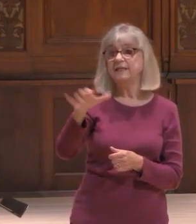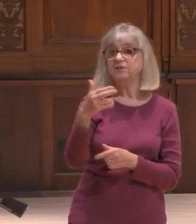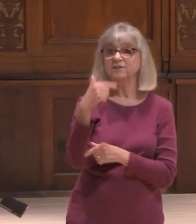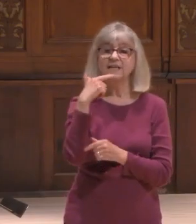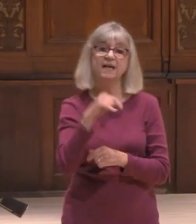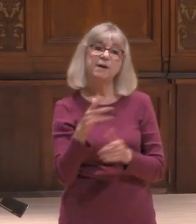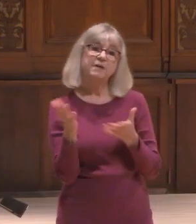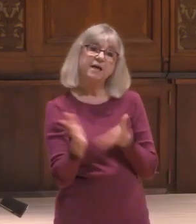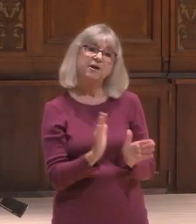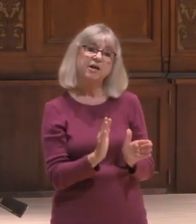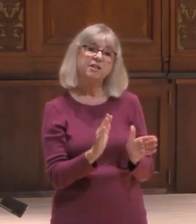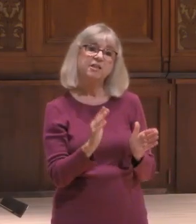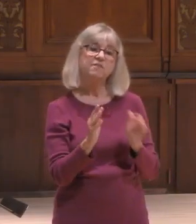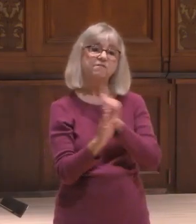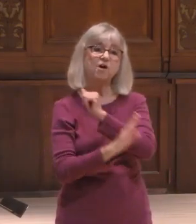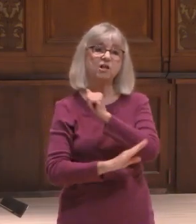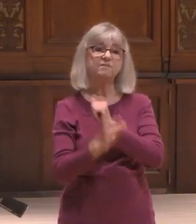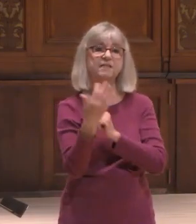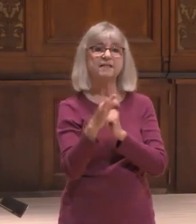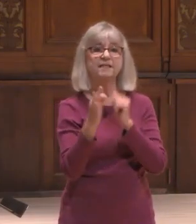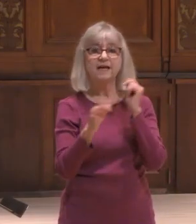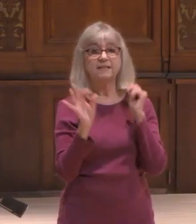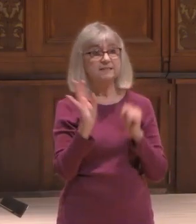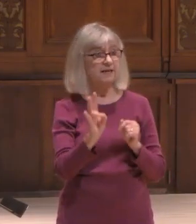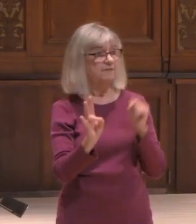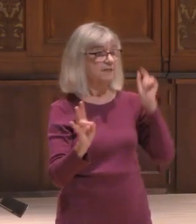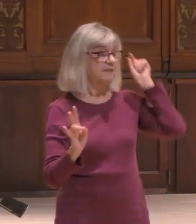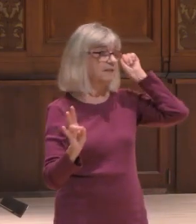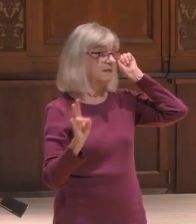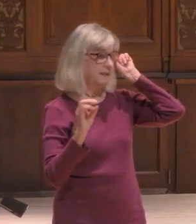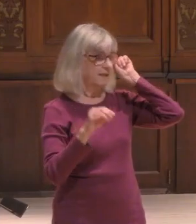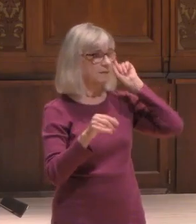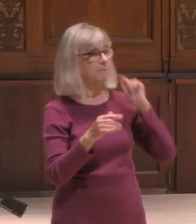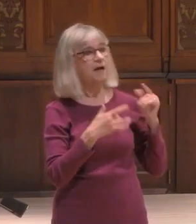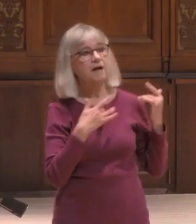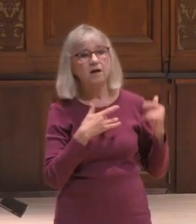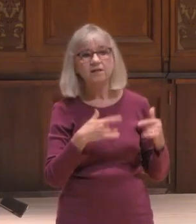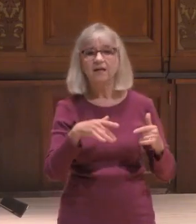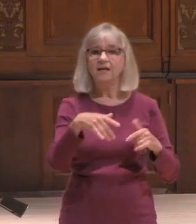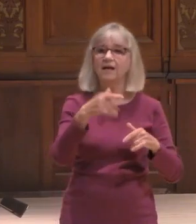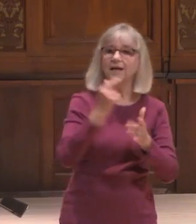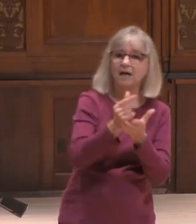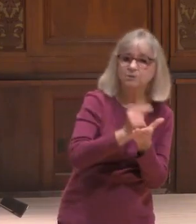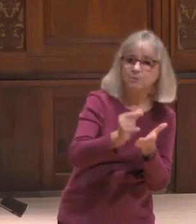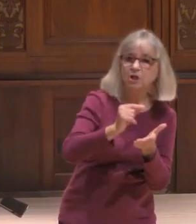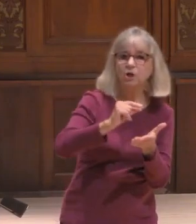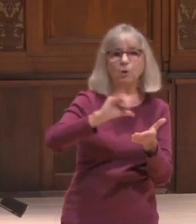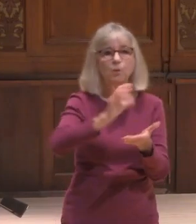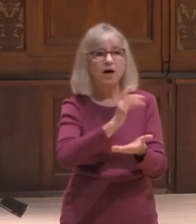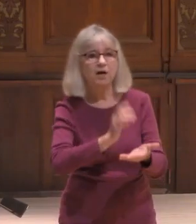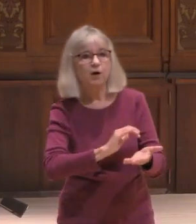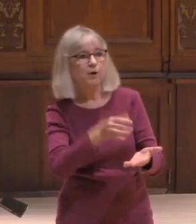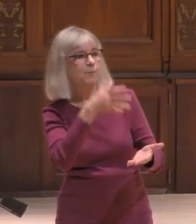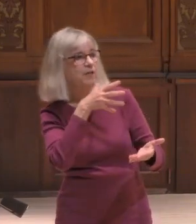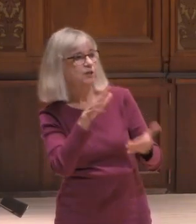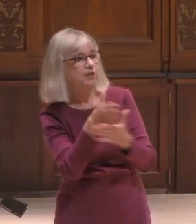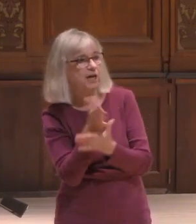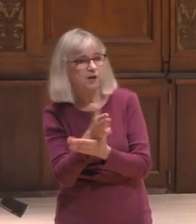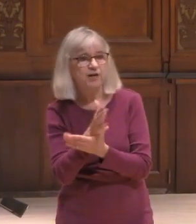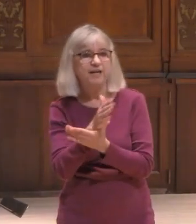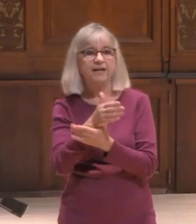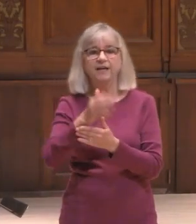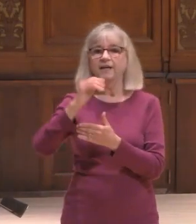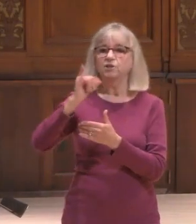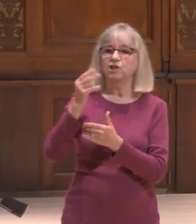of 1997. Gospel choir, Mother Sherry, John John's Bakery's journey